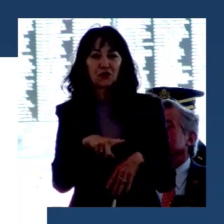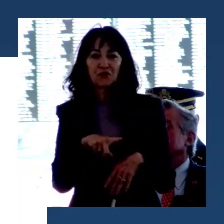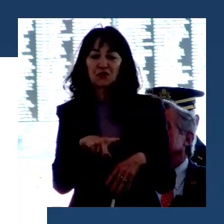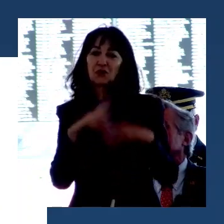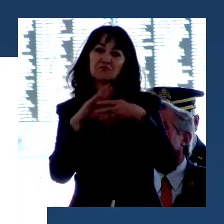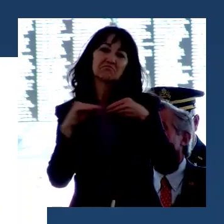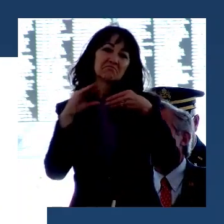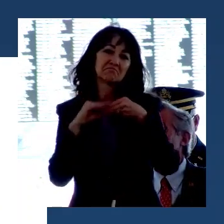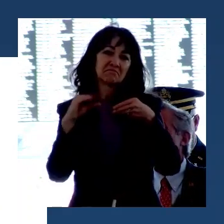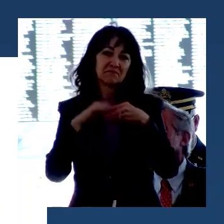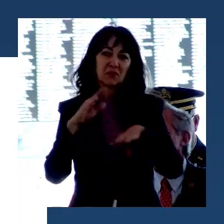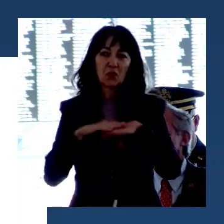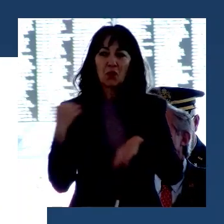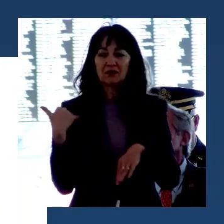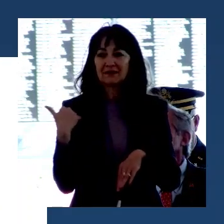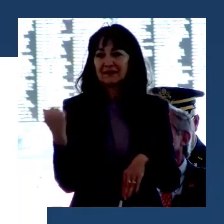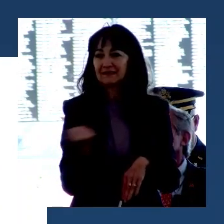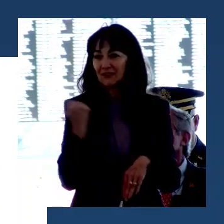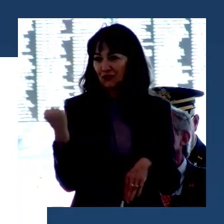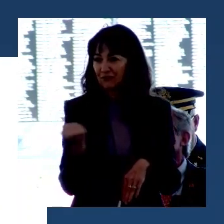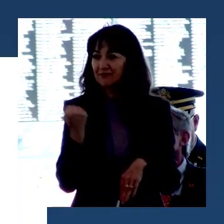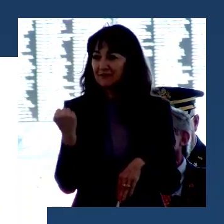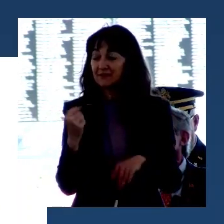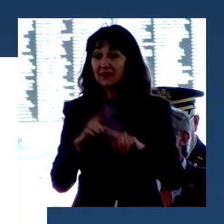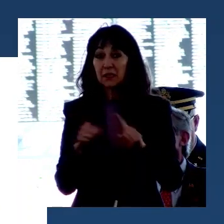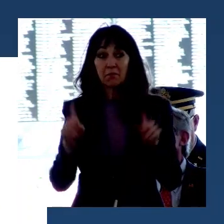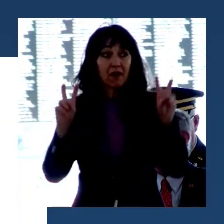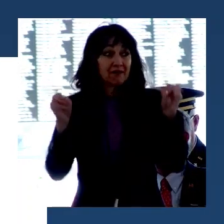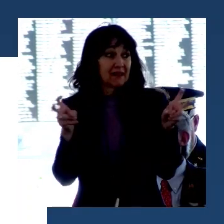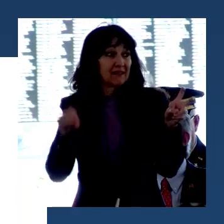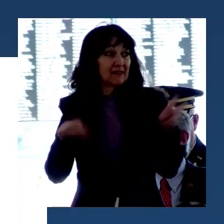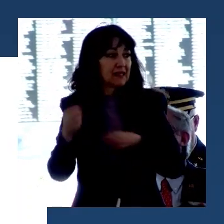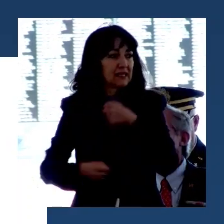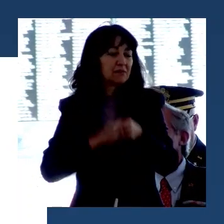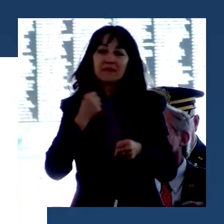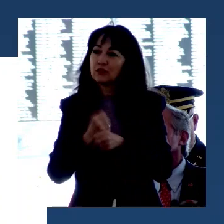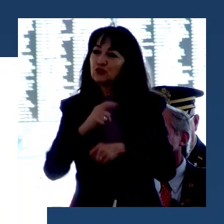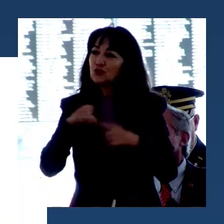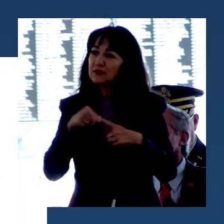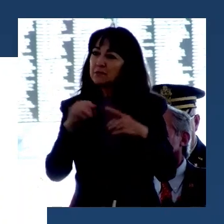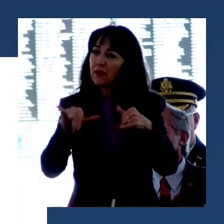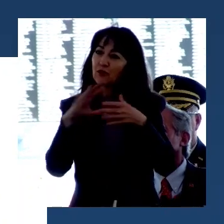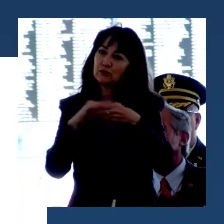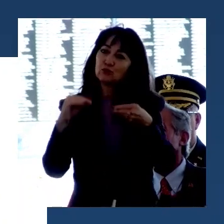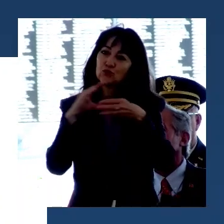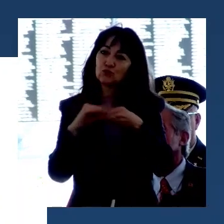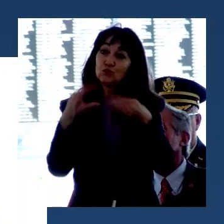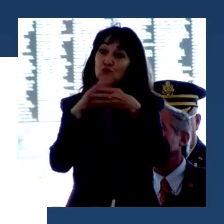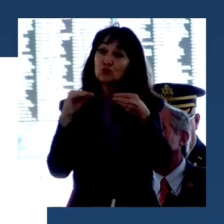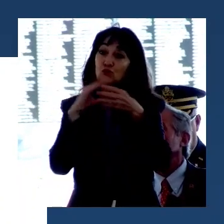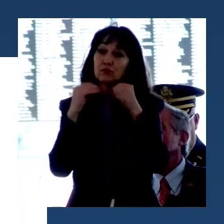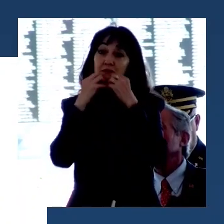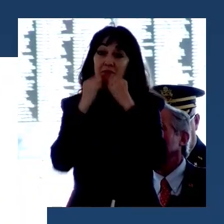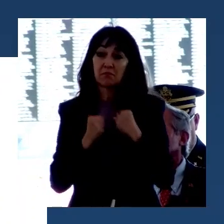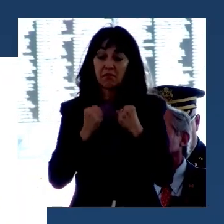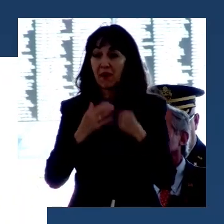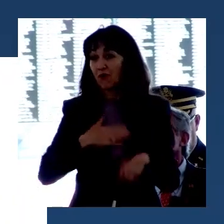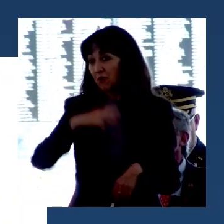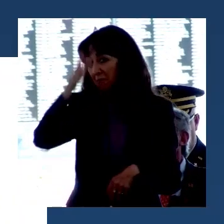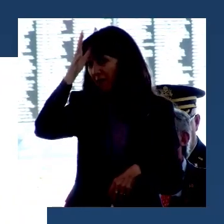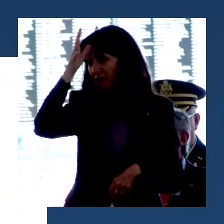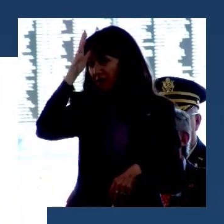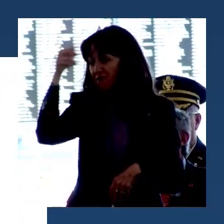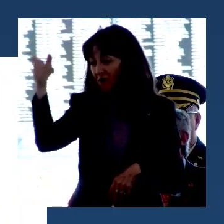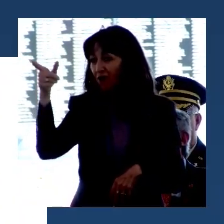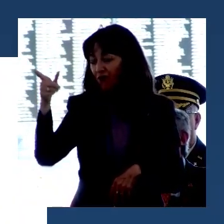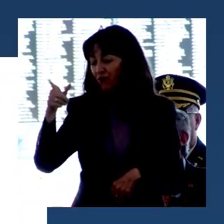stories on Saturday, but the theme this year nationally is about stories. And stories matter. My father, an Army infantry